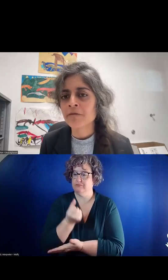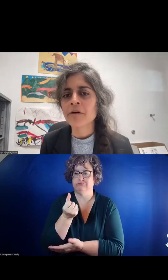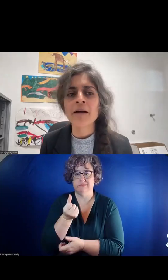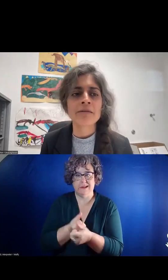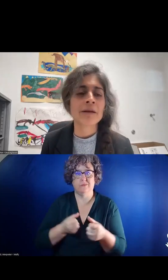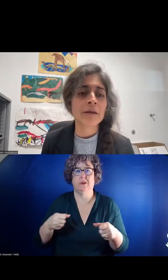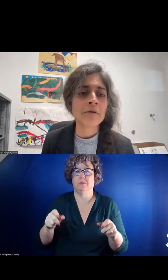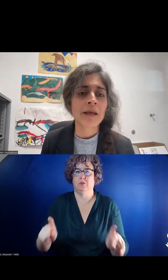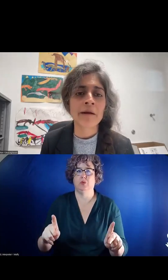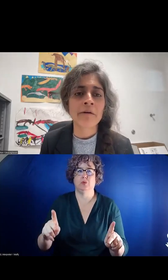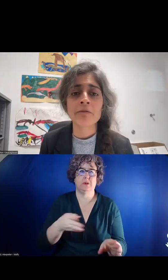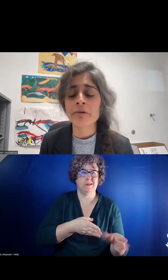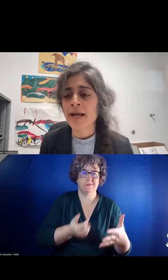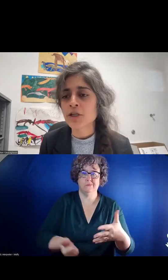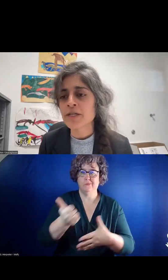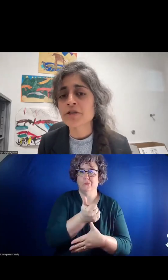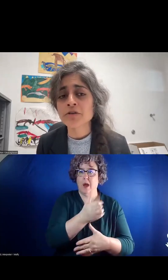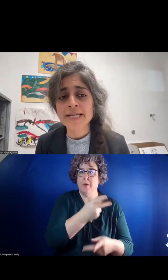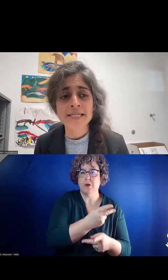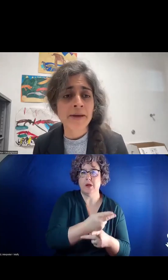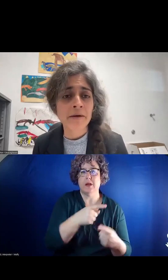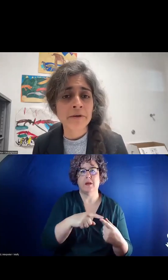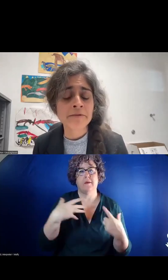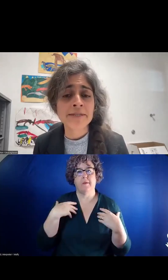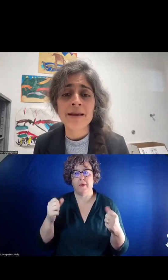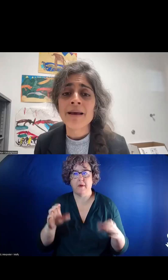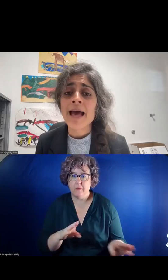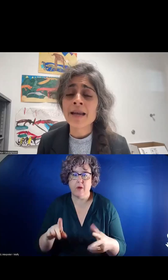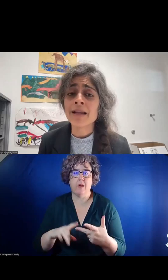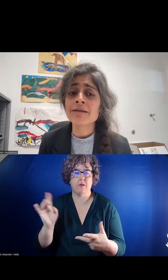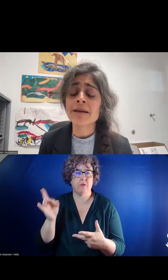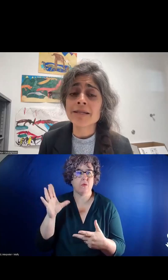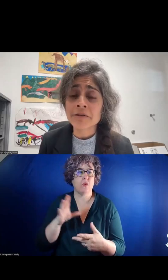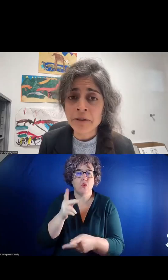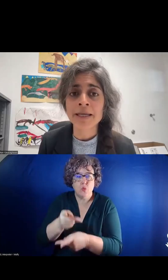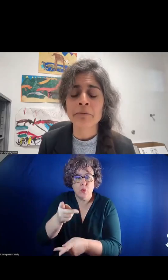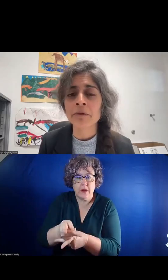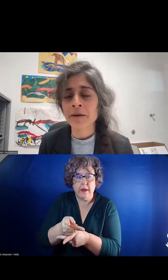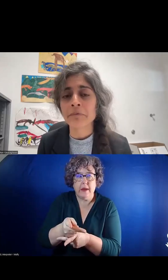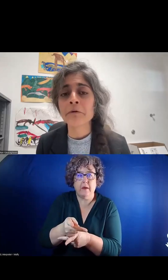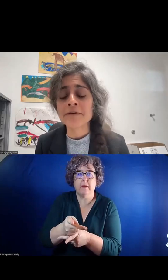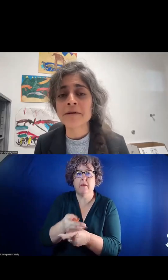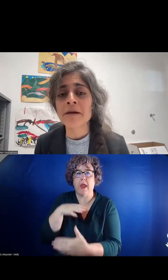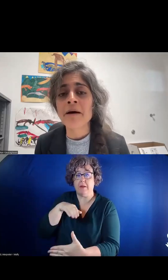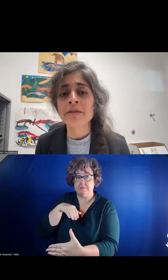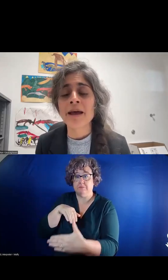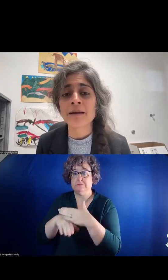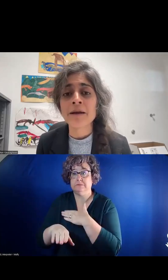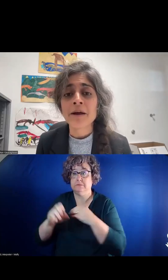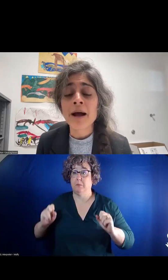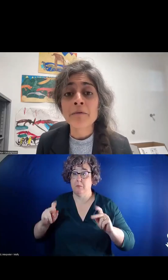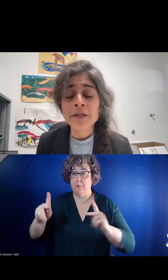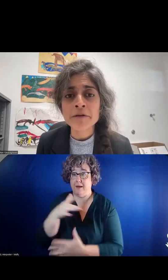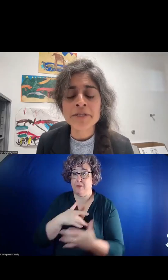and behavioral health, in acute care and reentry to address tobacco use. And it certainly will improve physical health